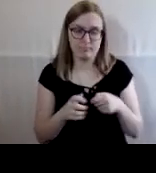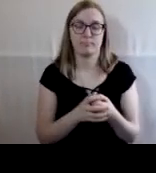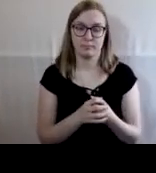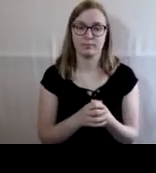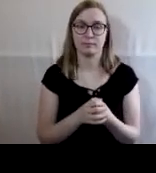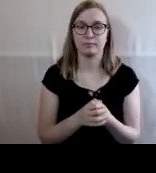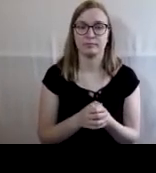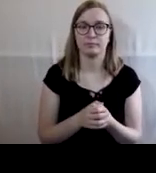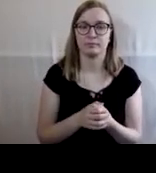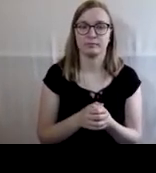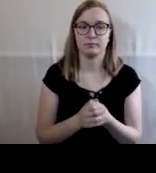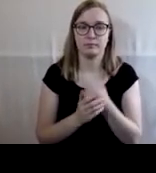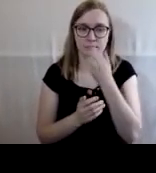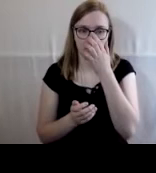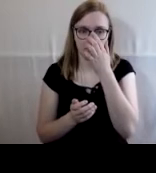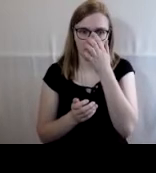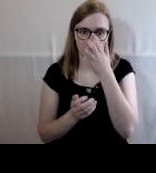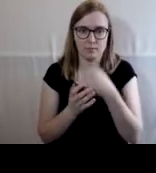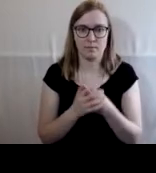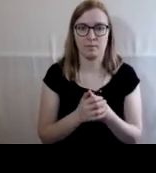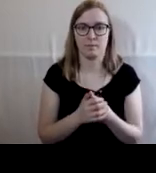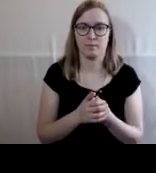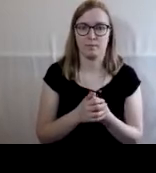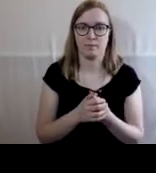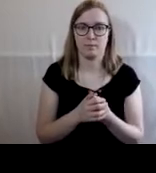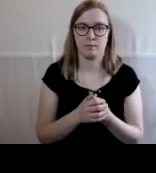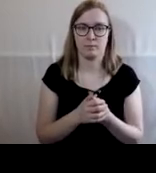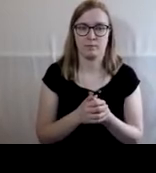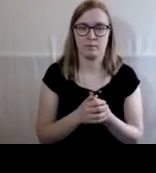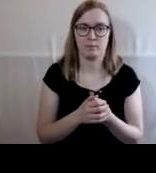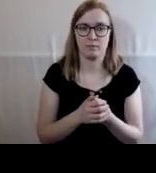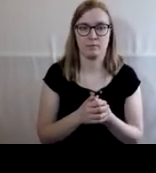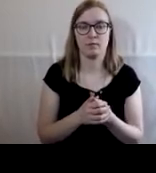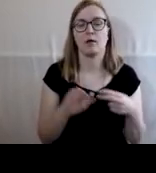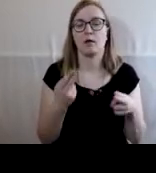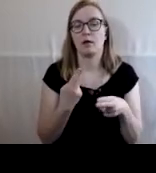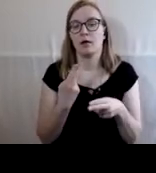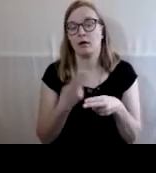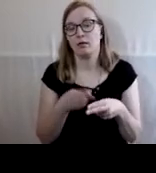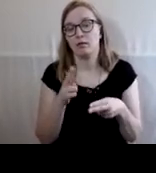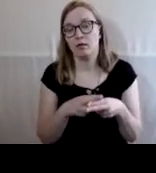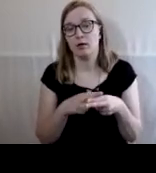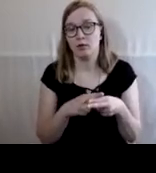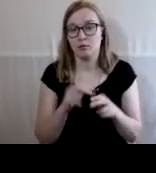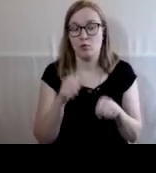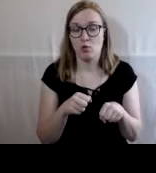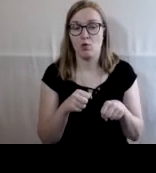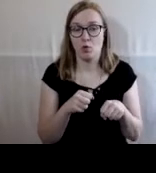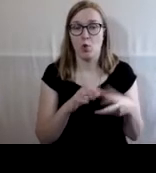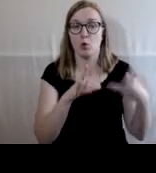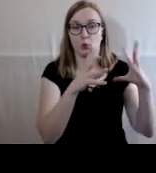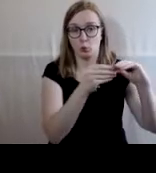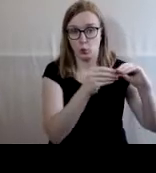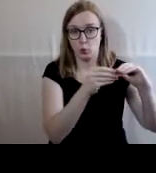always included? So that might give you the opportunity to exclude some content because it's no